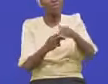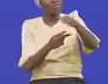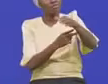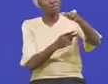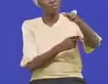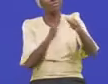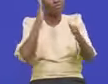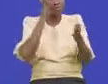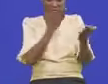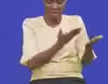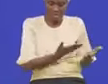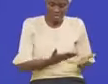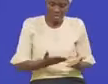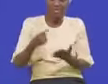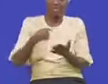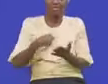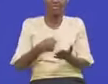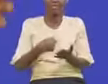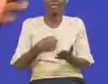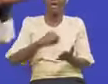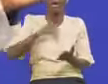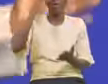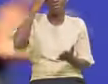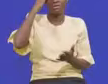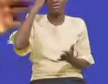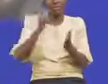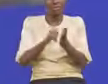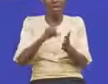Menyebe nama tu anajia anama mukrem o.